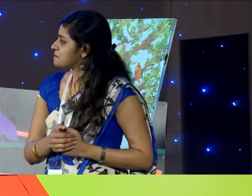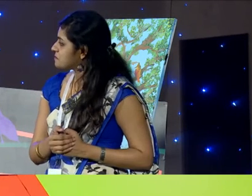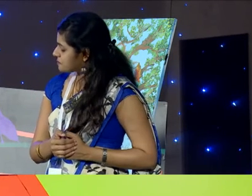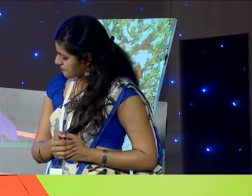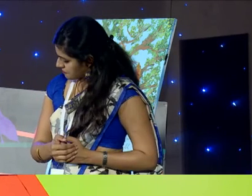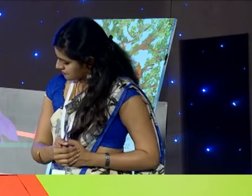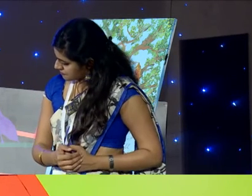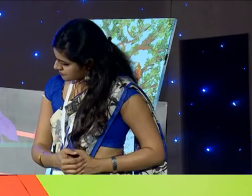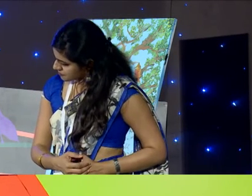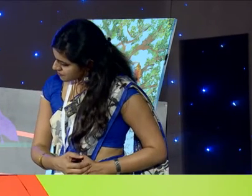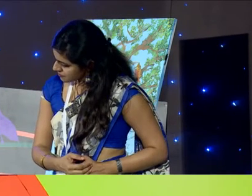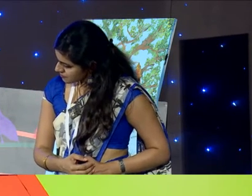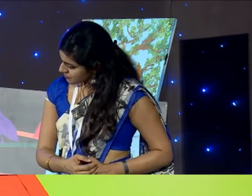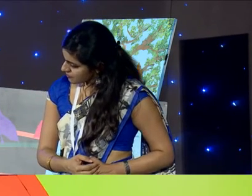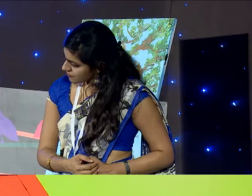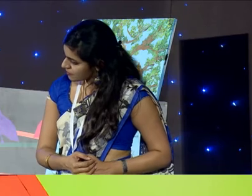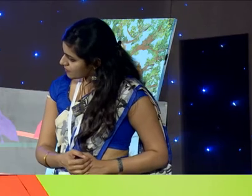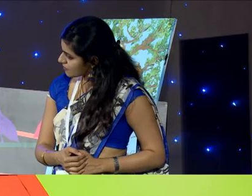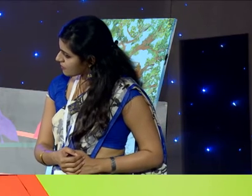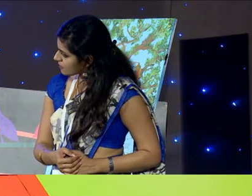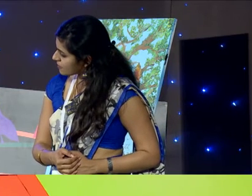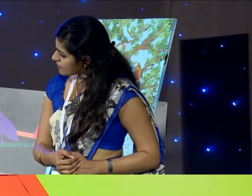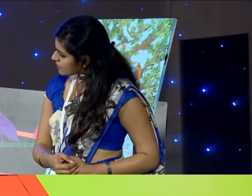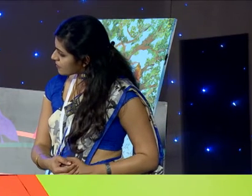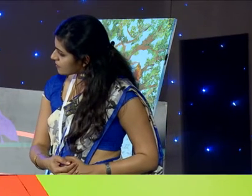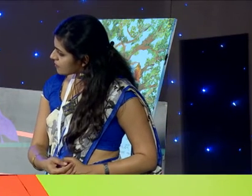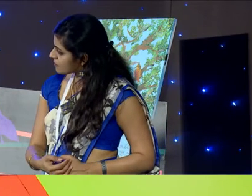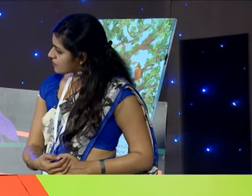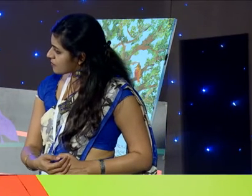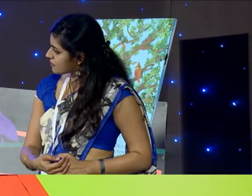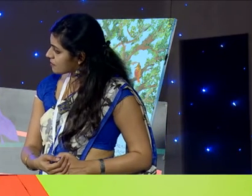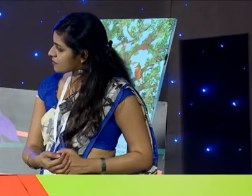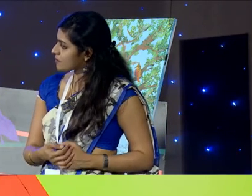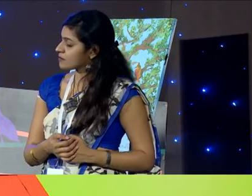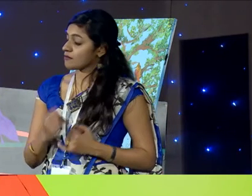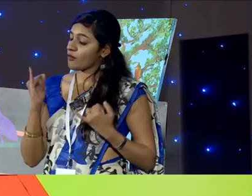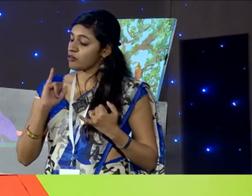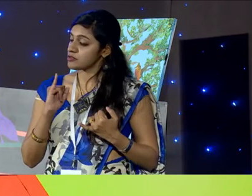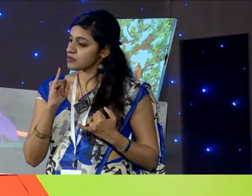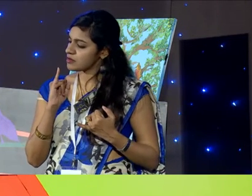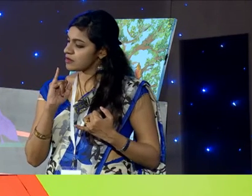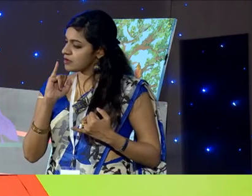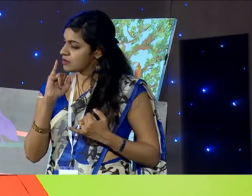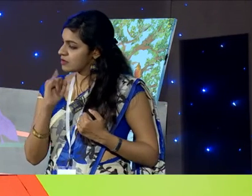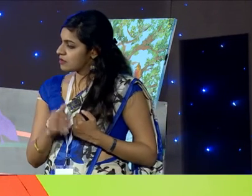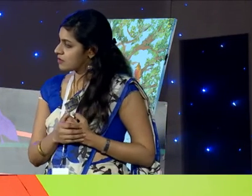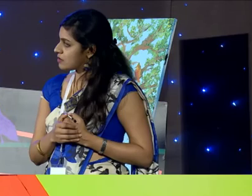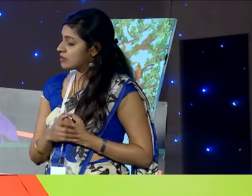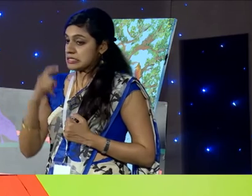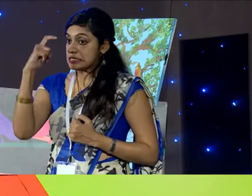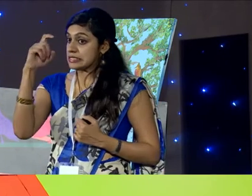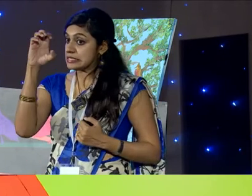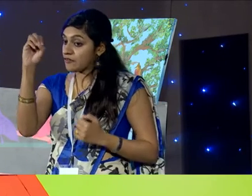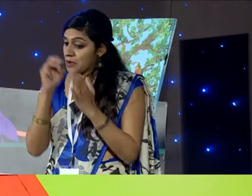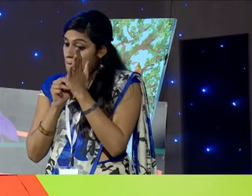statistic that we looked at in Lemontree was that there are about 70 million Indian youth who have very, very low literacy levels,